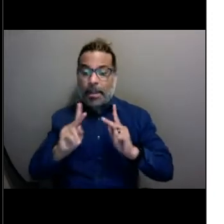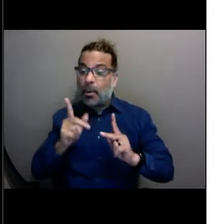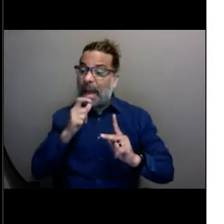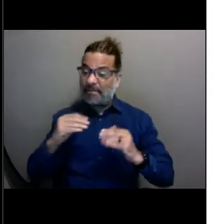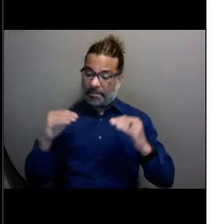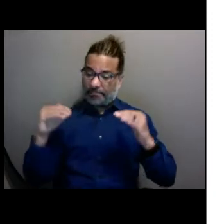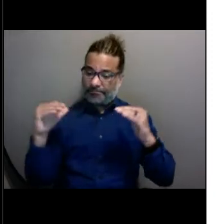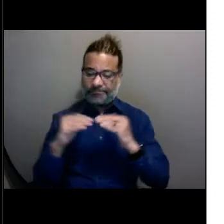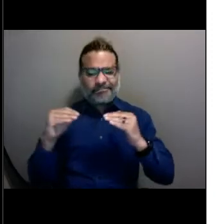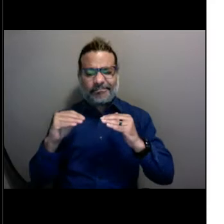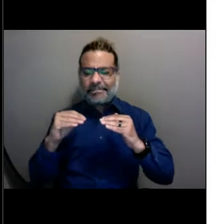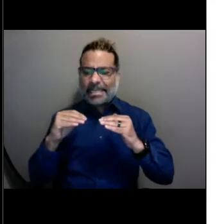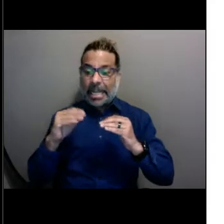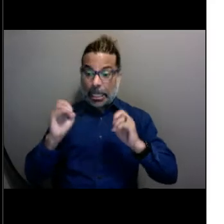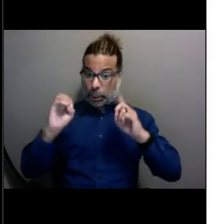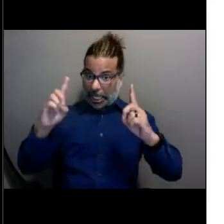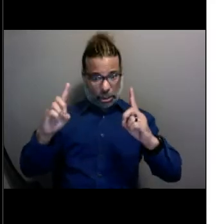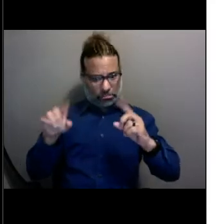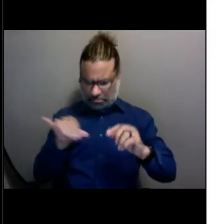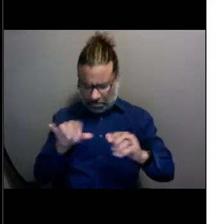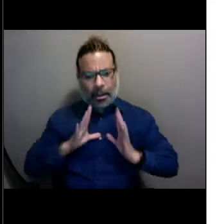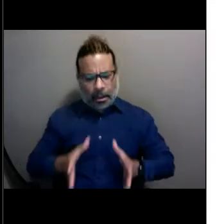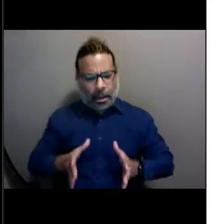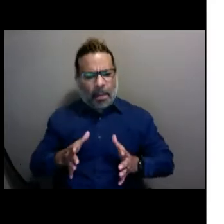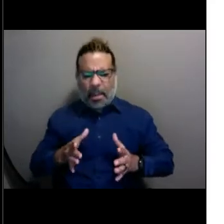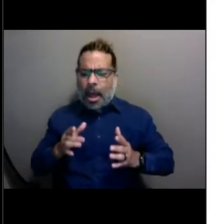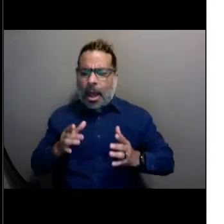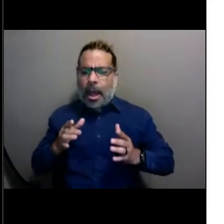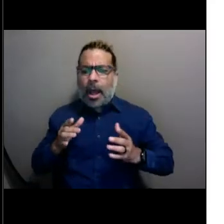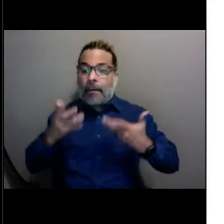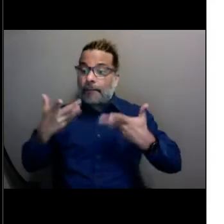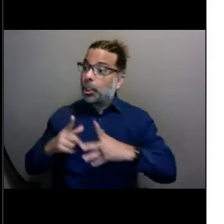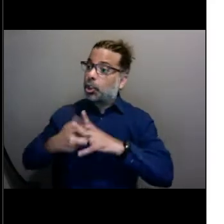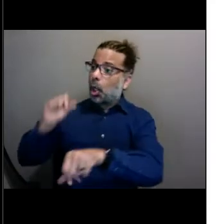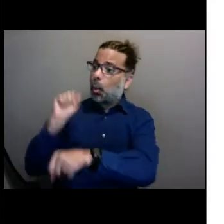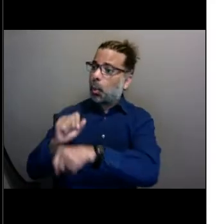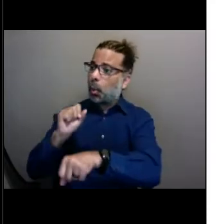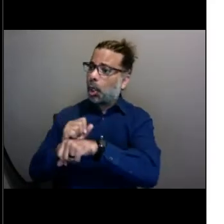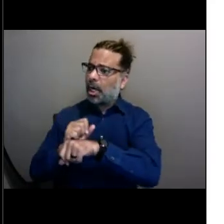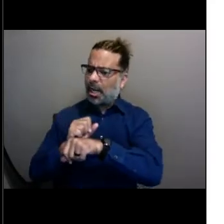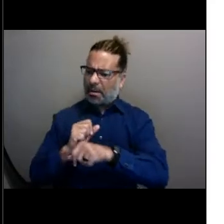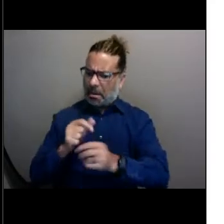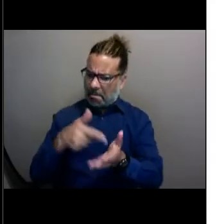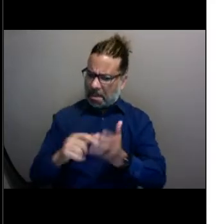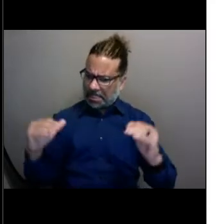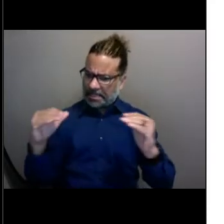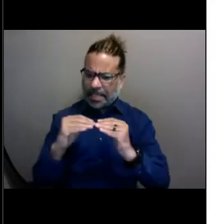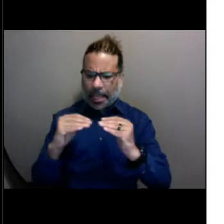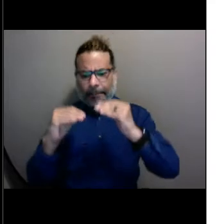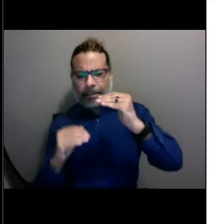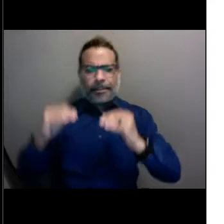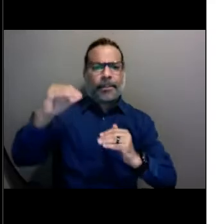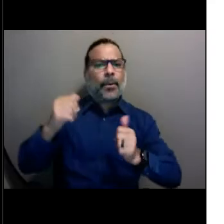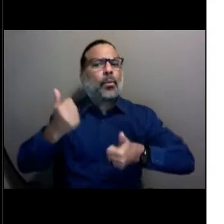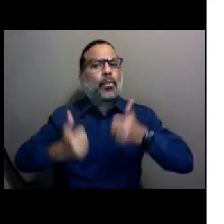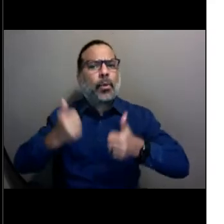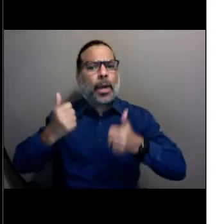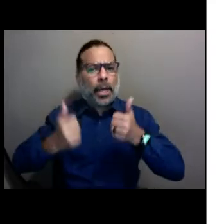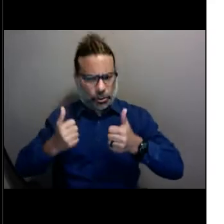educational attainment levels, what is the pay differences from their primary employment. instead of looking at other